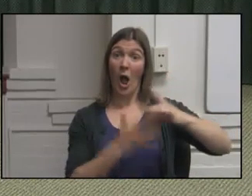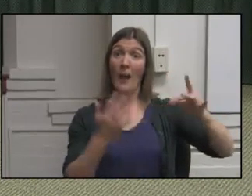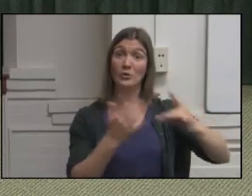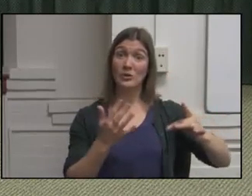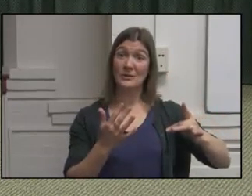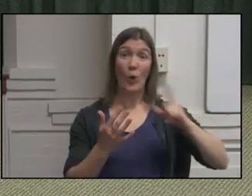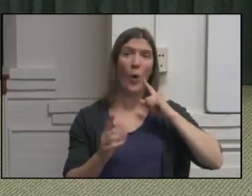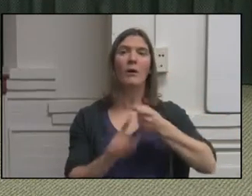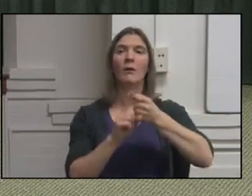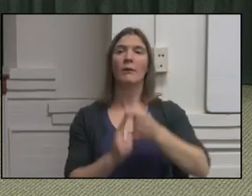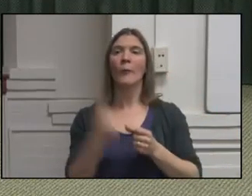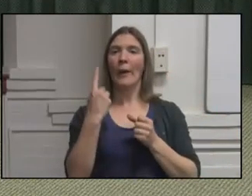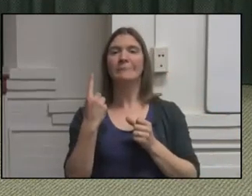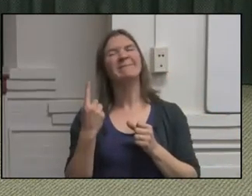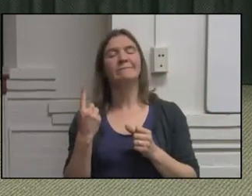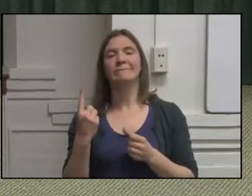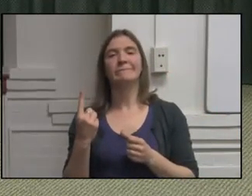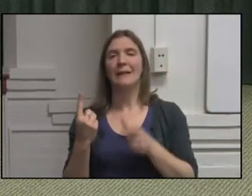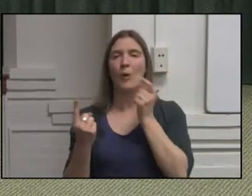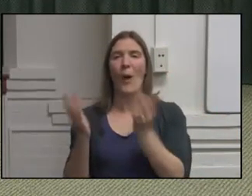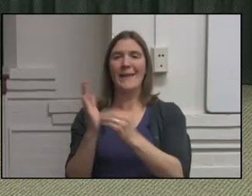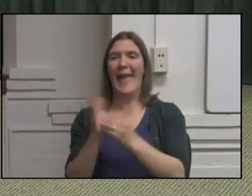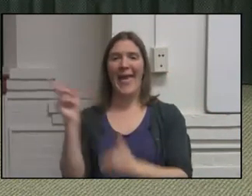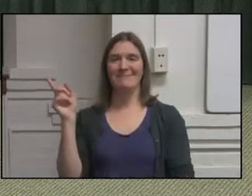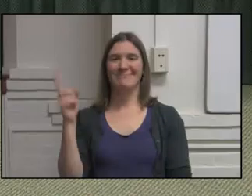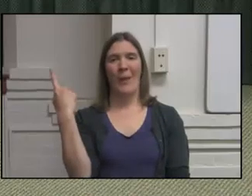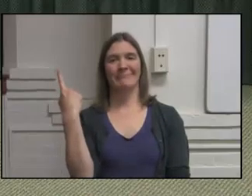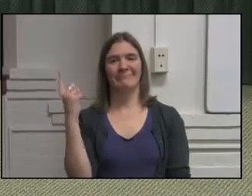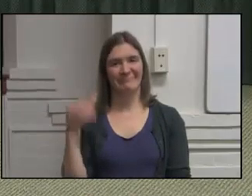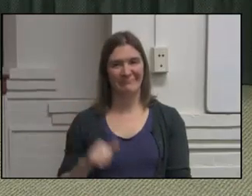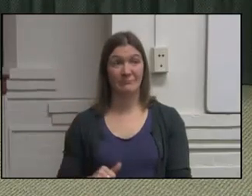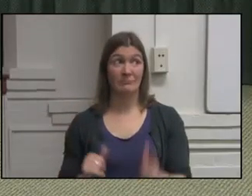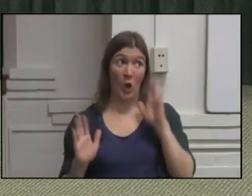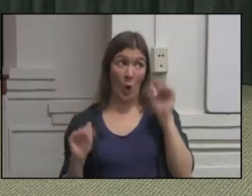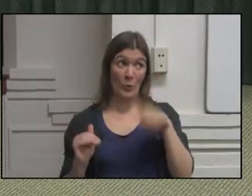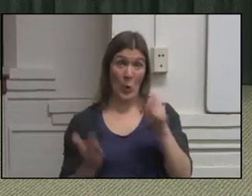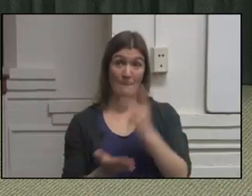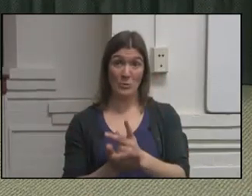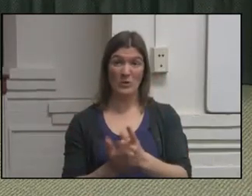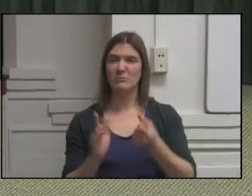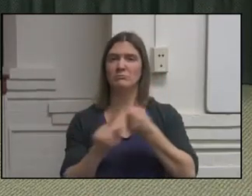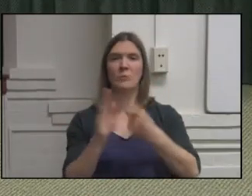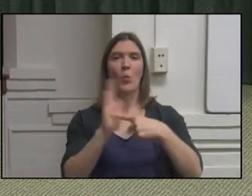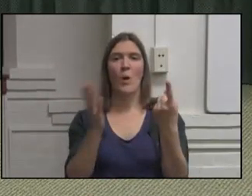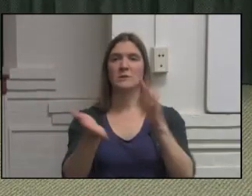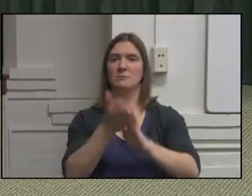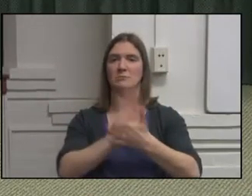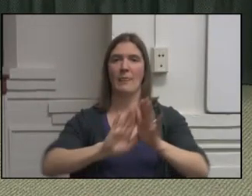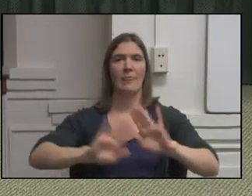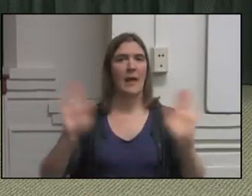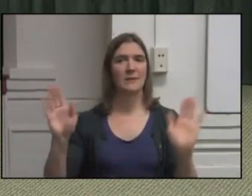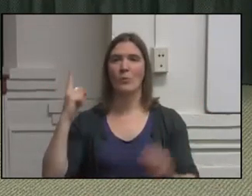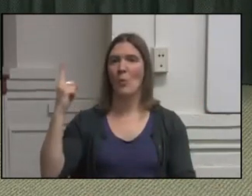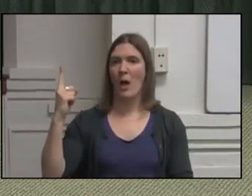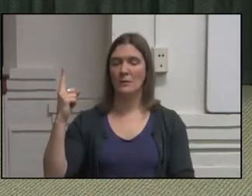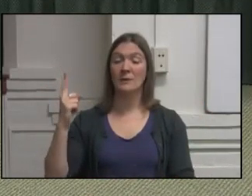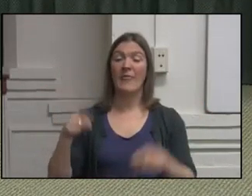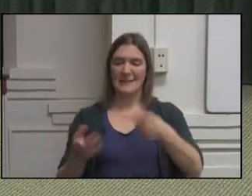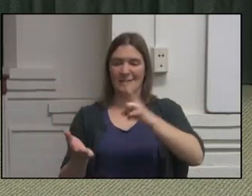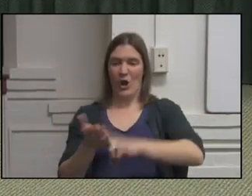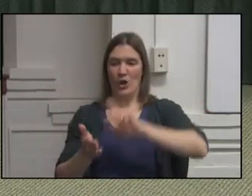a one-off. So what we're doing here, by the action you'll take in a moment, I hope, you'll be authorizing that we execute a